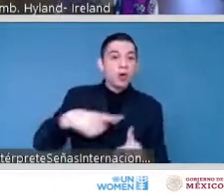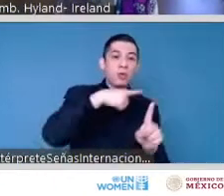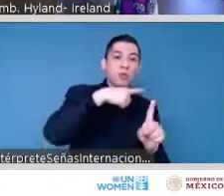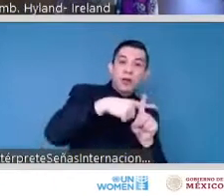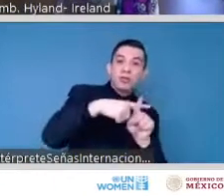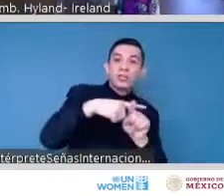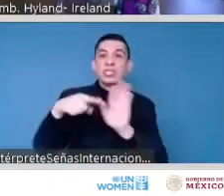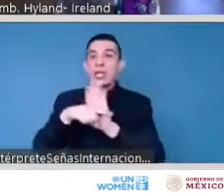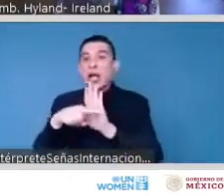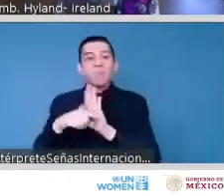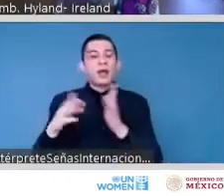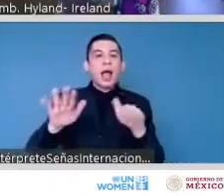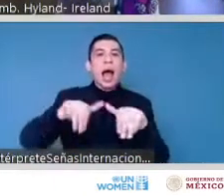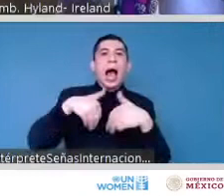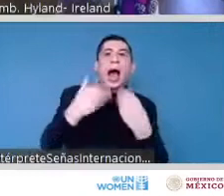post-conflict settings?